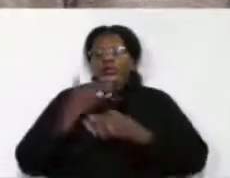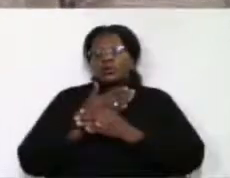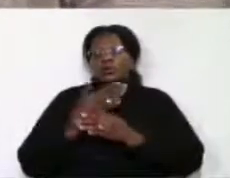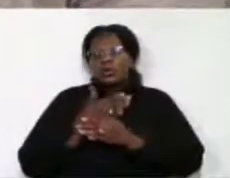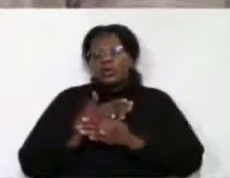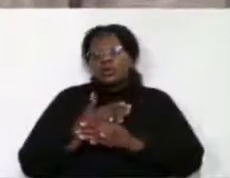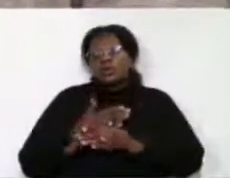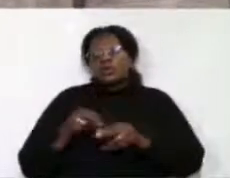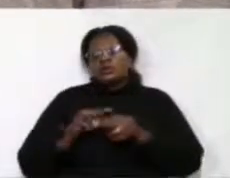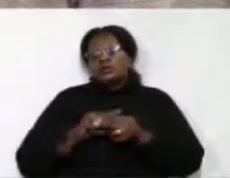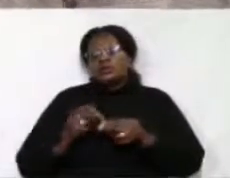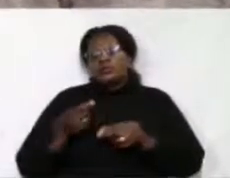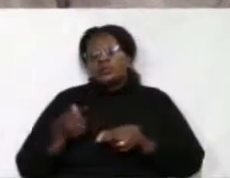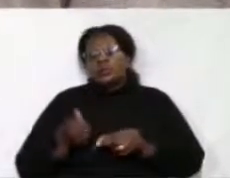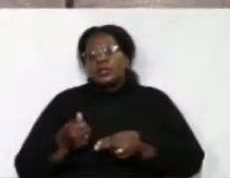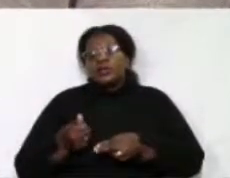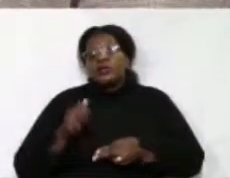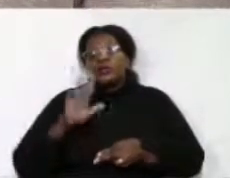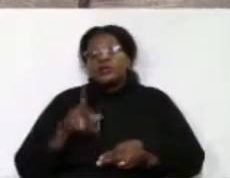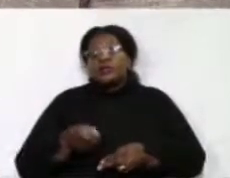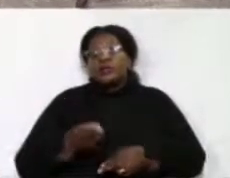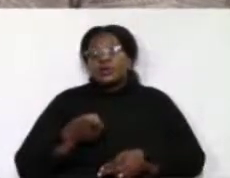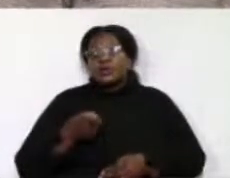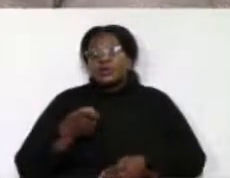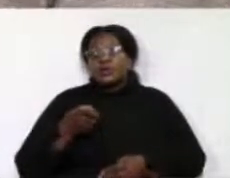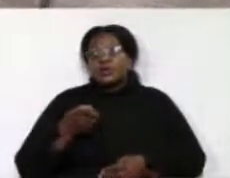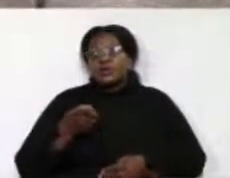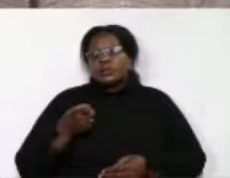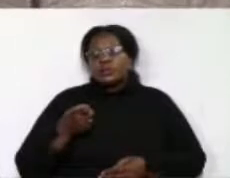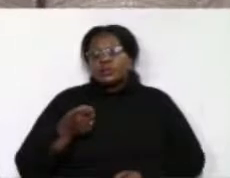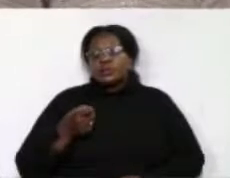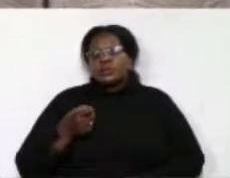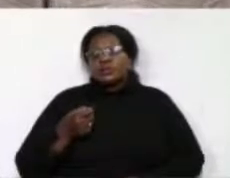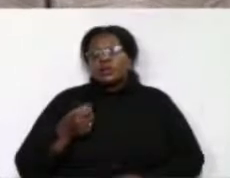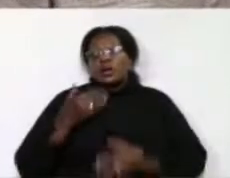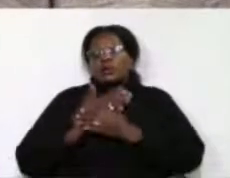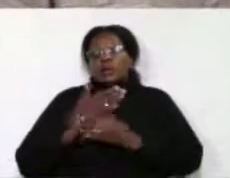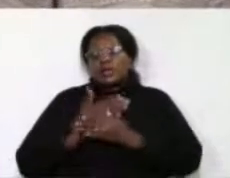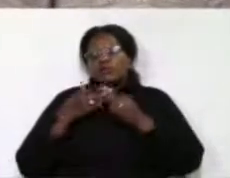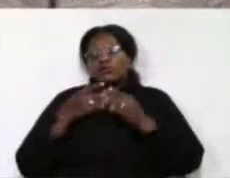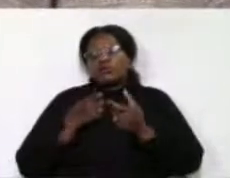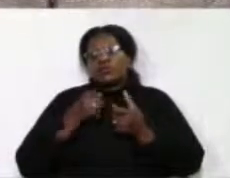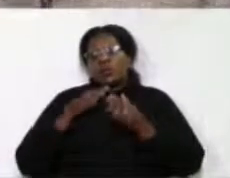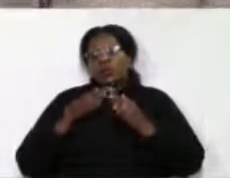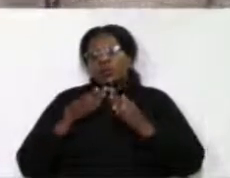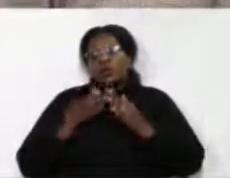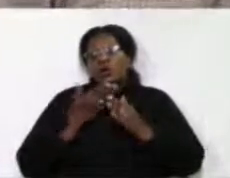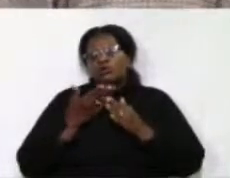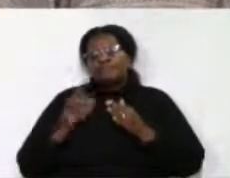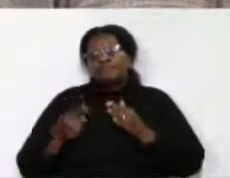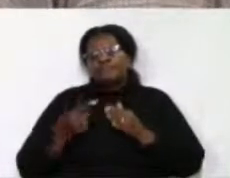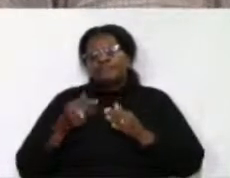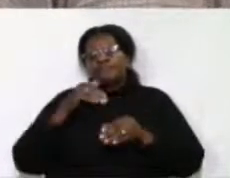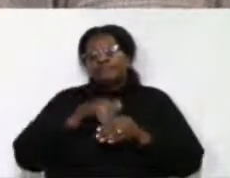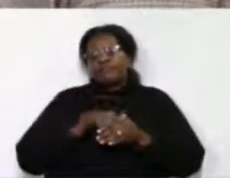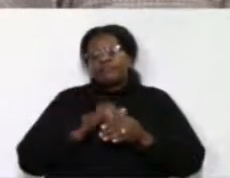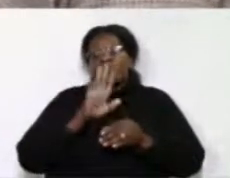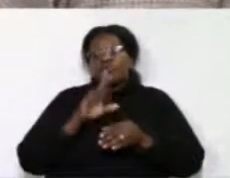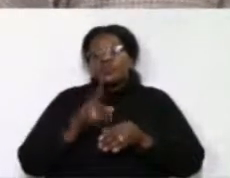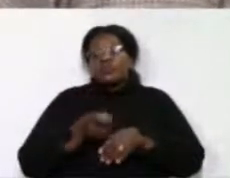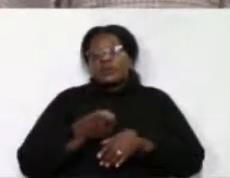sheet is $5,000. I'm working from home, I don't pay much rent, light and heat, etc. is going to be $5,000.